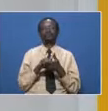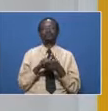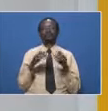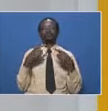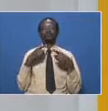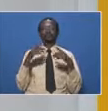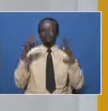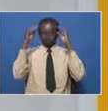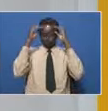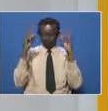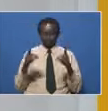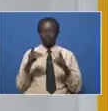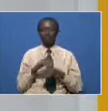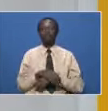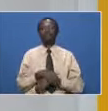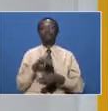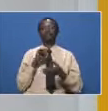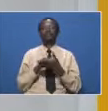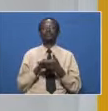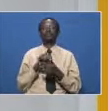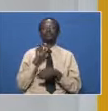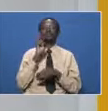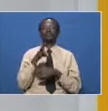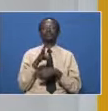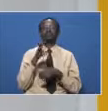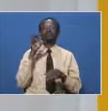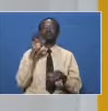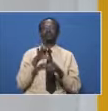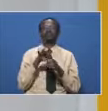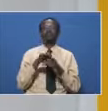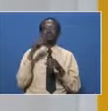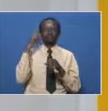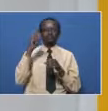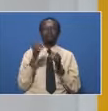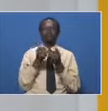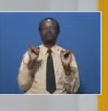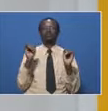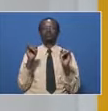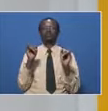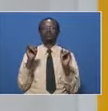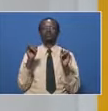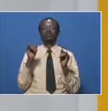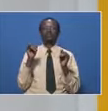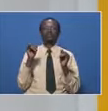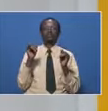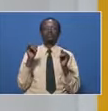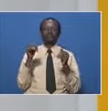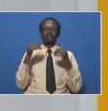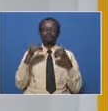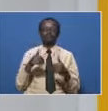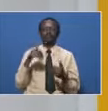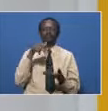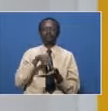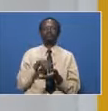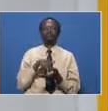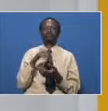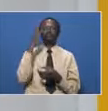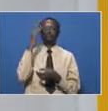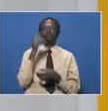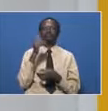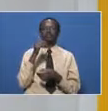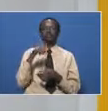decided that they are going to vote for an independent candidate. And I was the independent candidate because I was not given